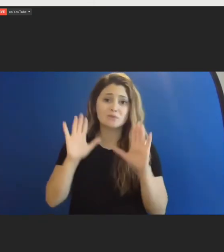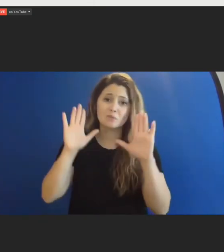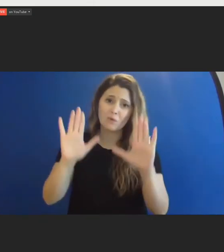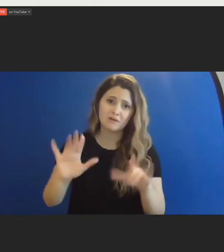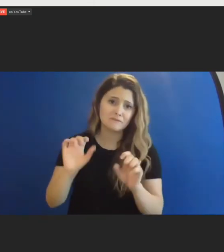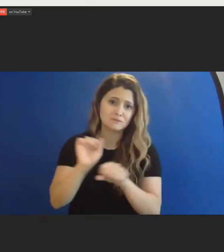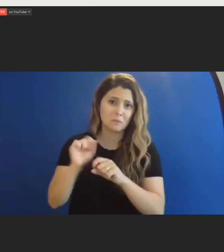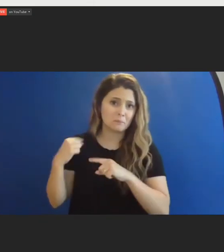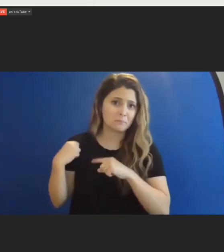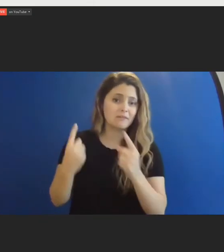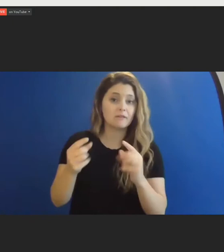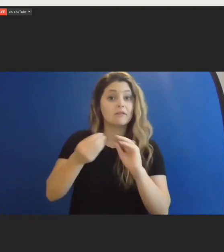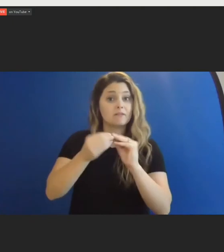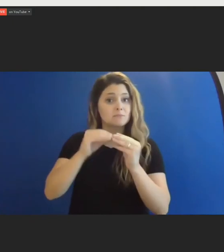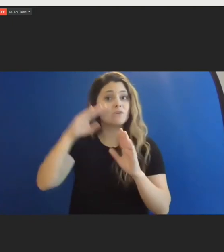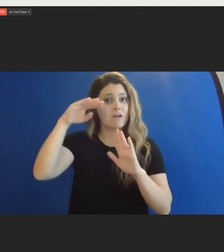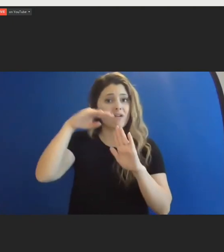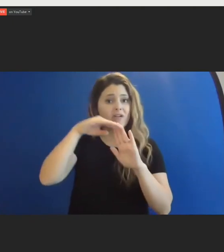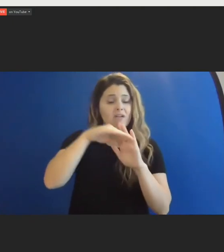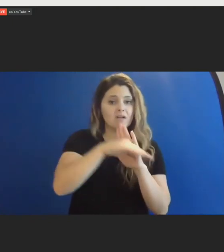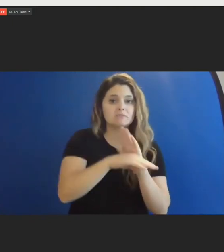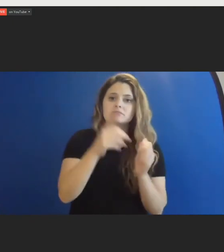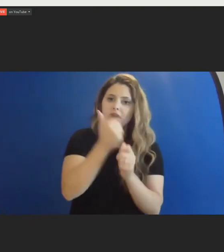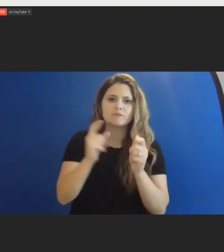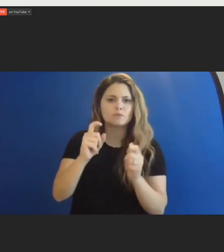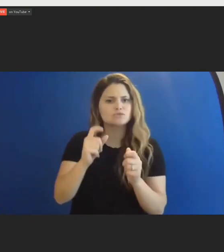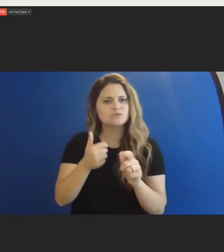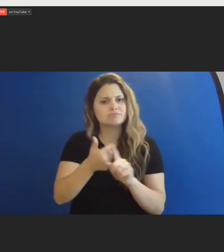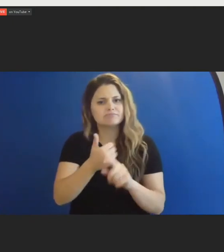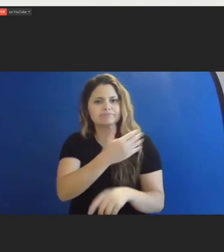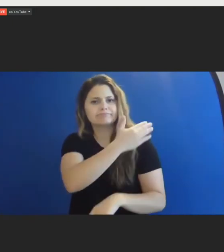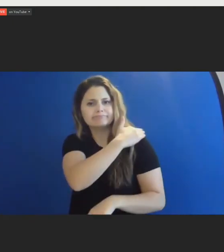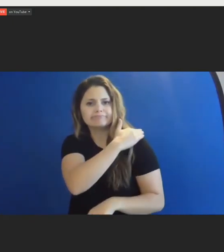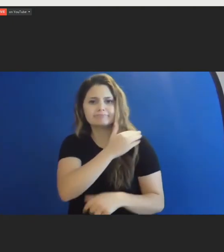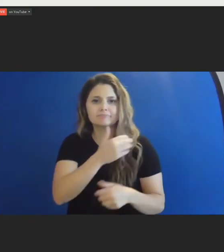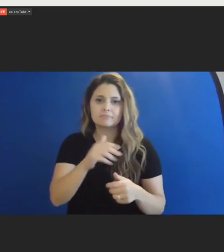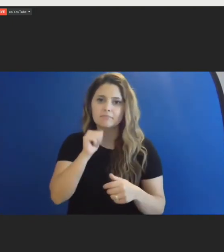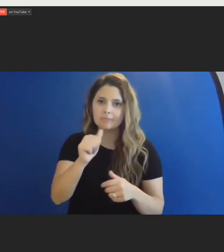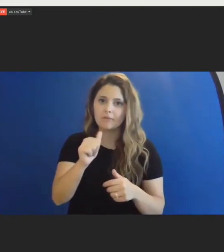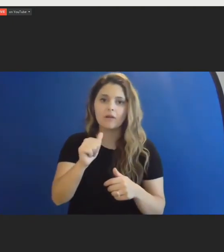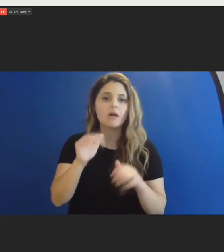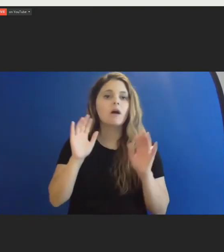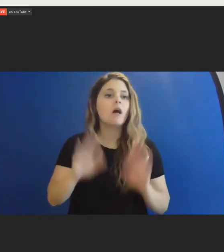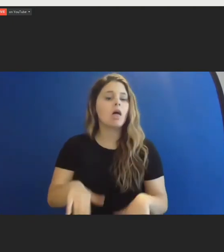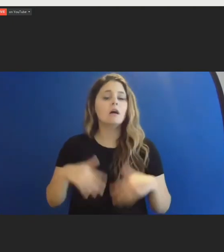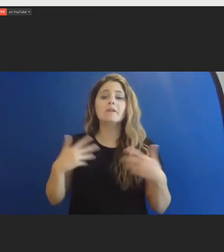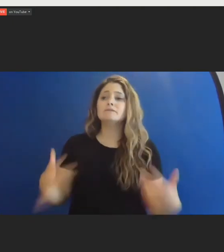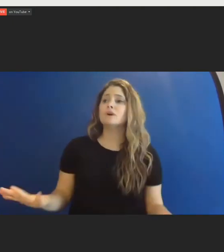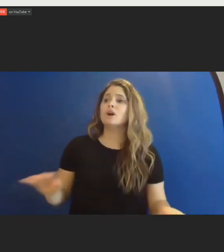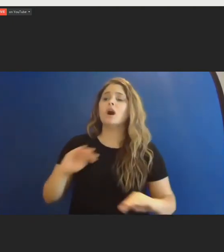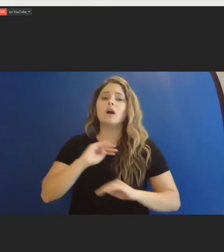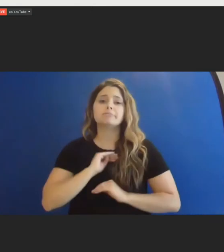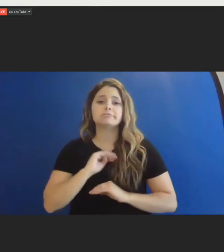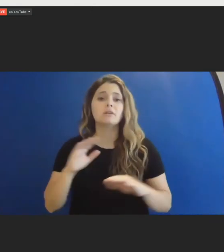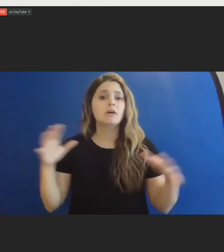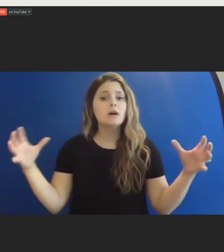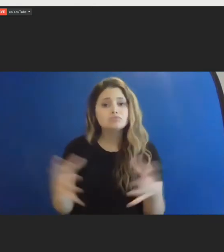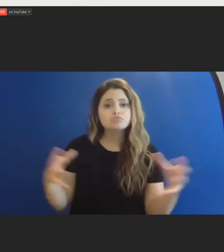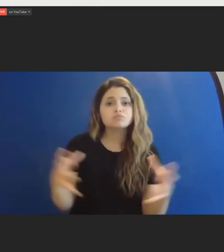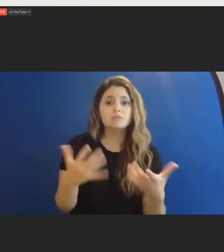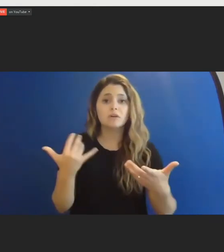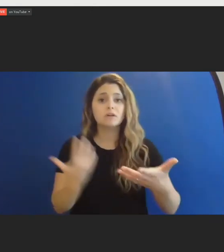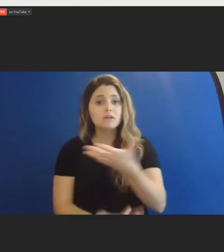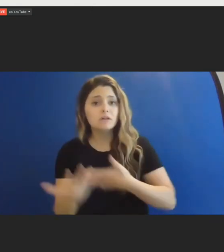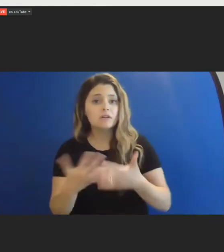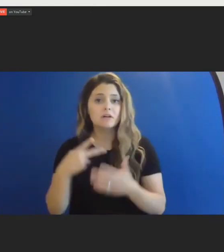Our numbers are decreasing. Everybody should pat yourself on the back, but don't take it for granted. It's not a time to have pool parties or yard